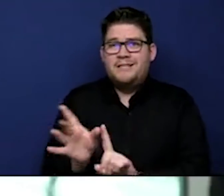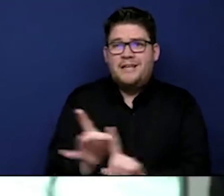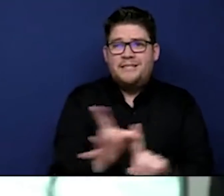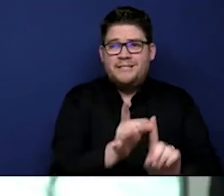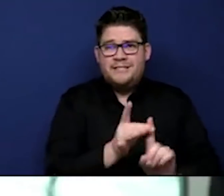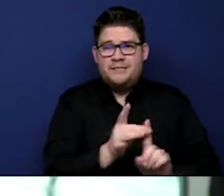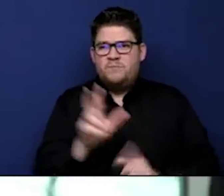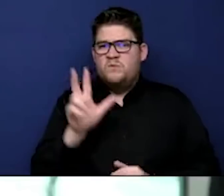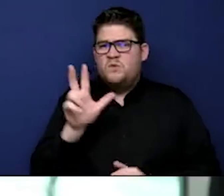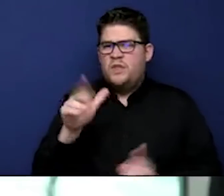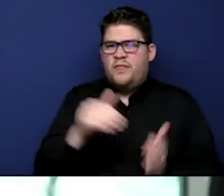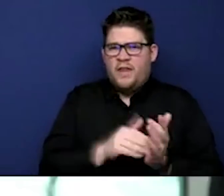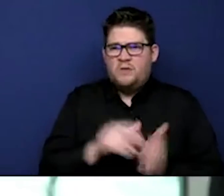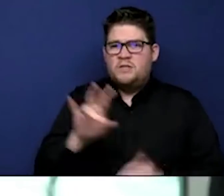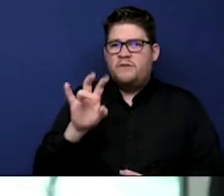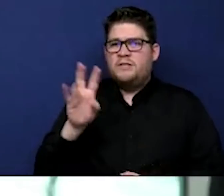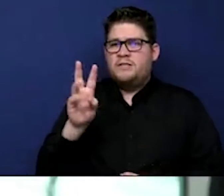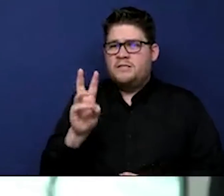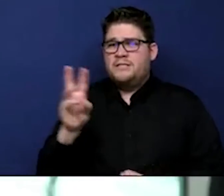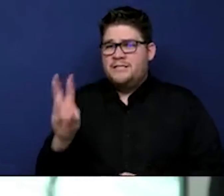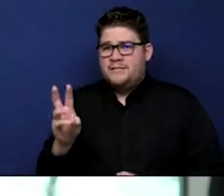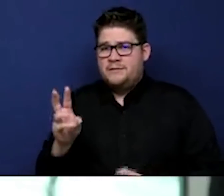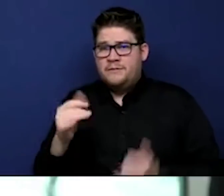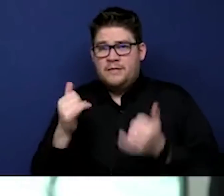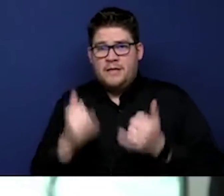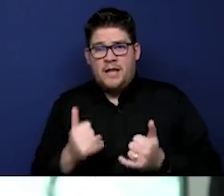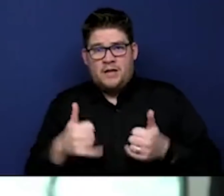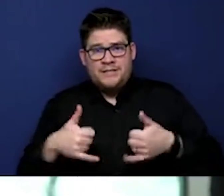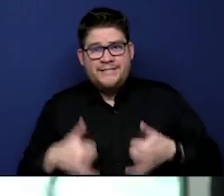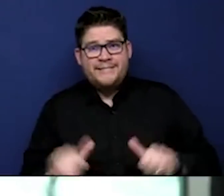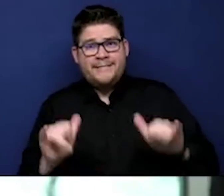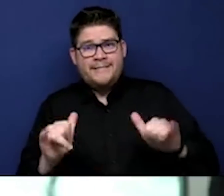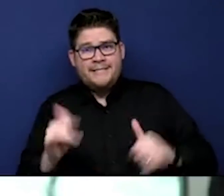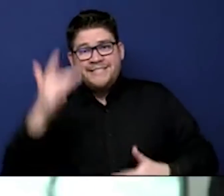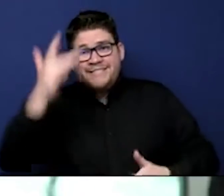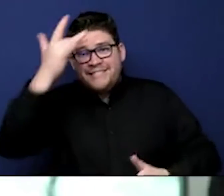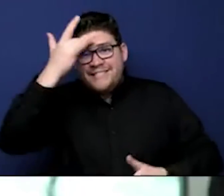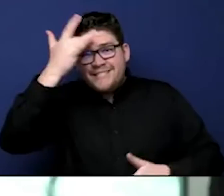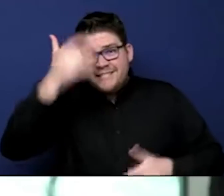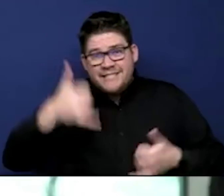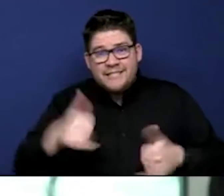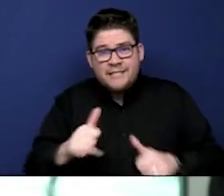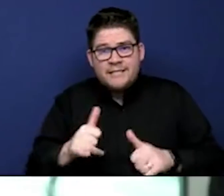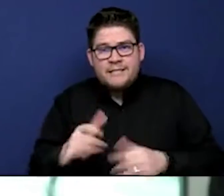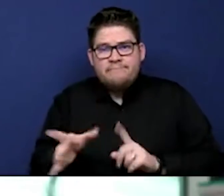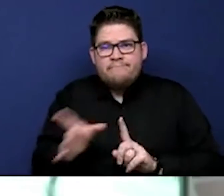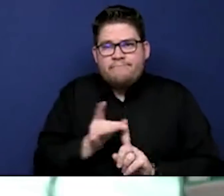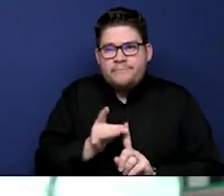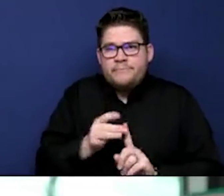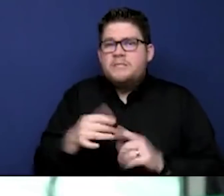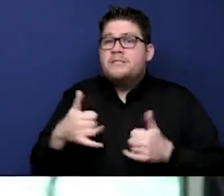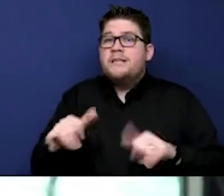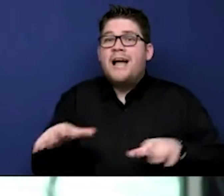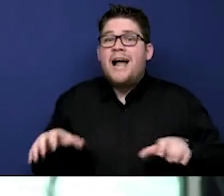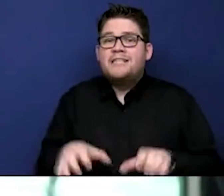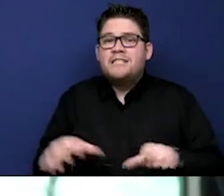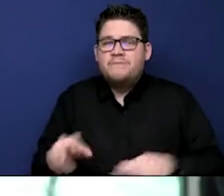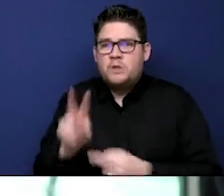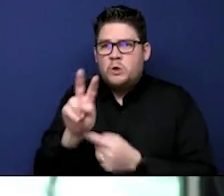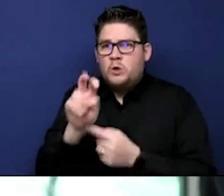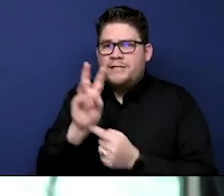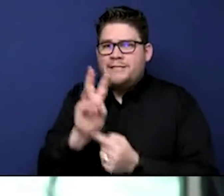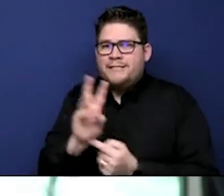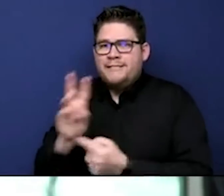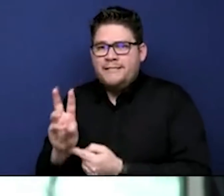some, we now have only 266 which are active cases. So that's about 3% of our